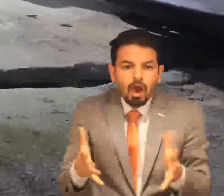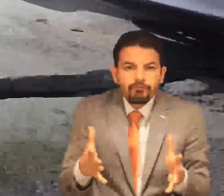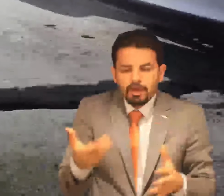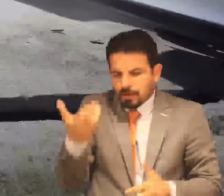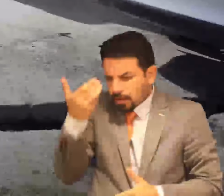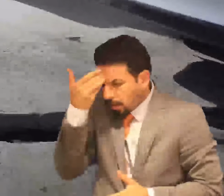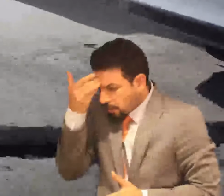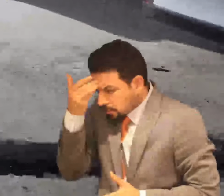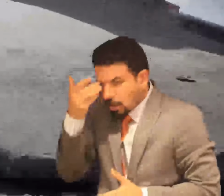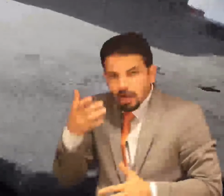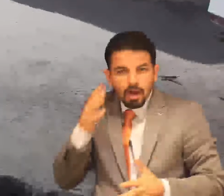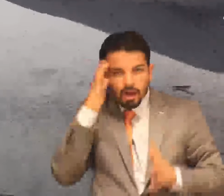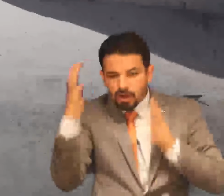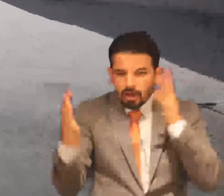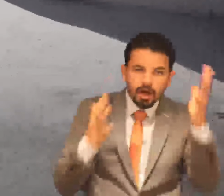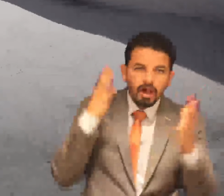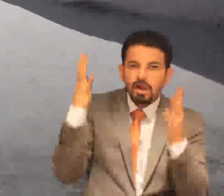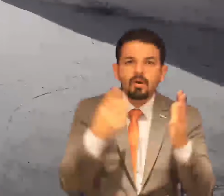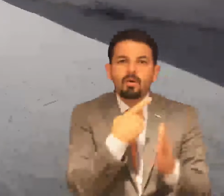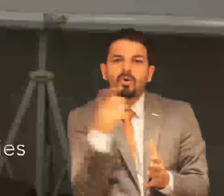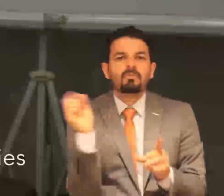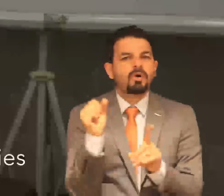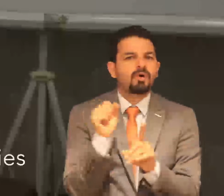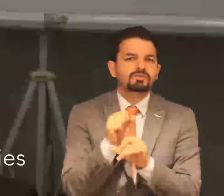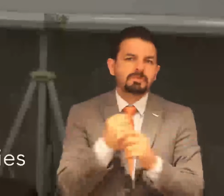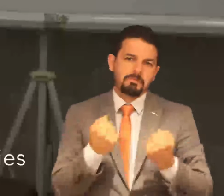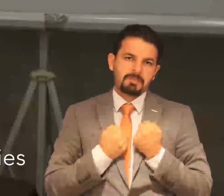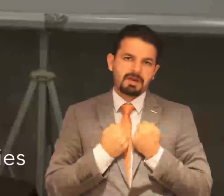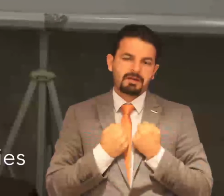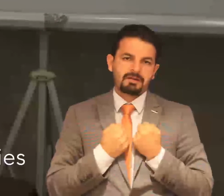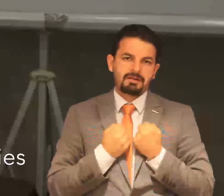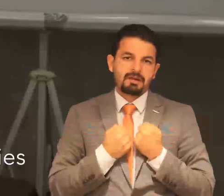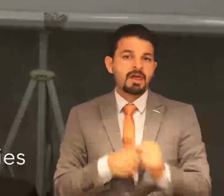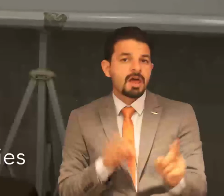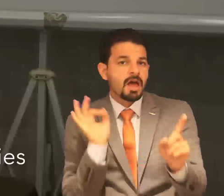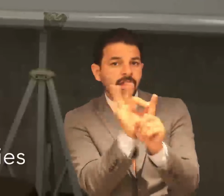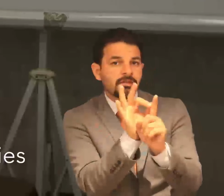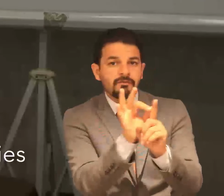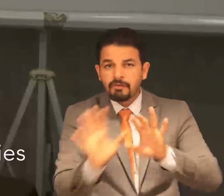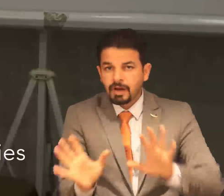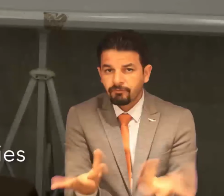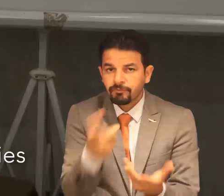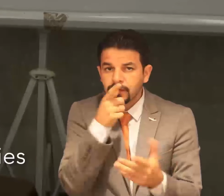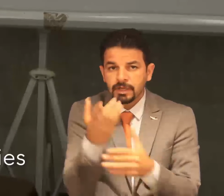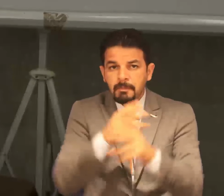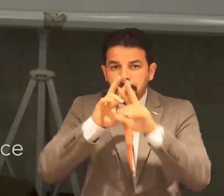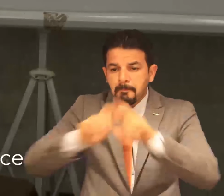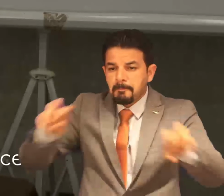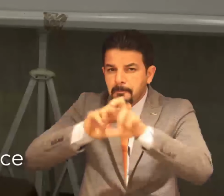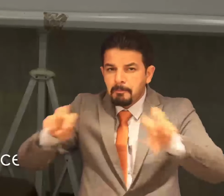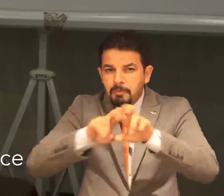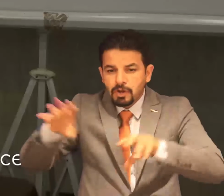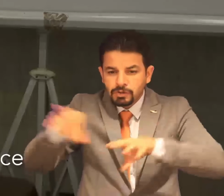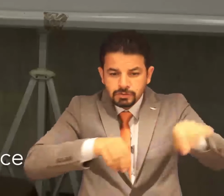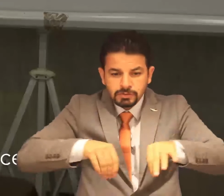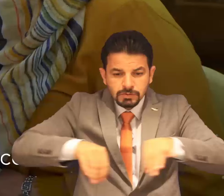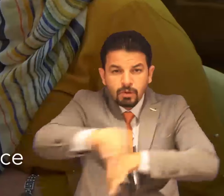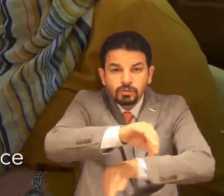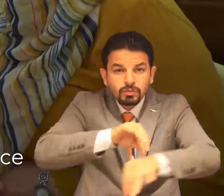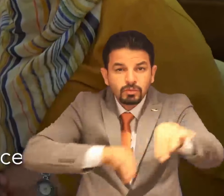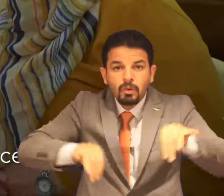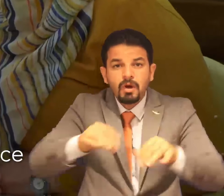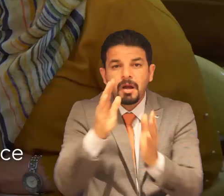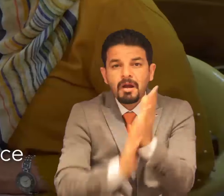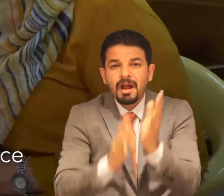their privacy the aim of this research is to inform strategies to decrease the risk of